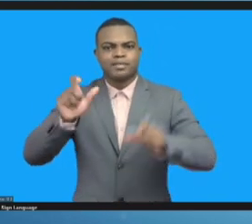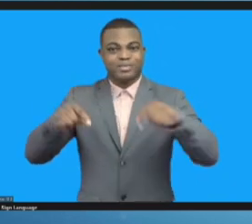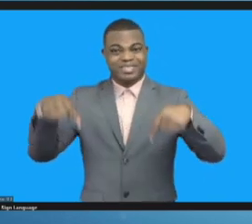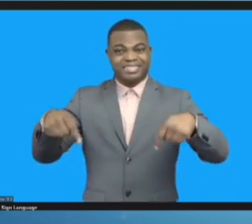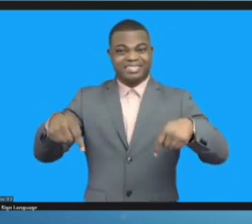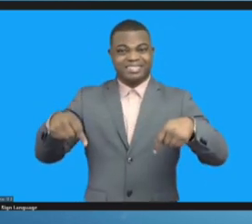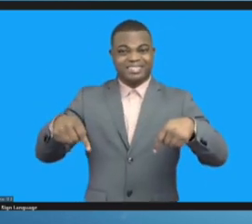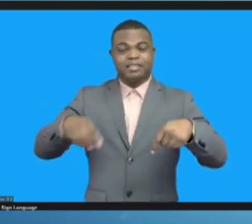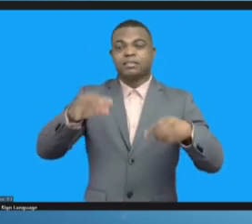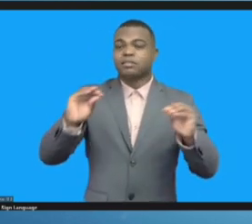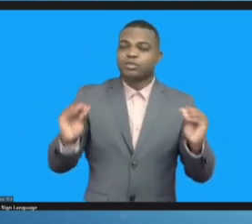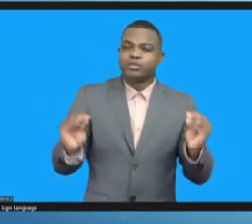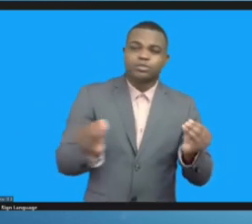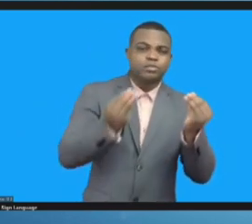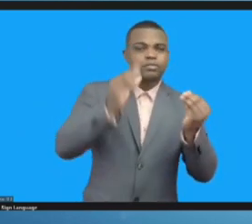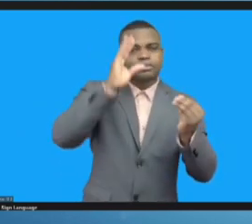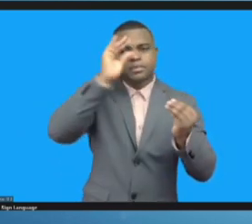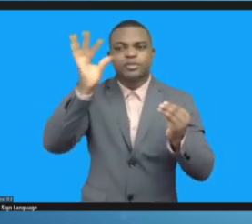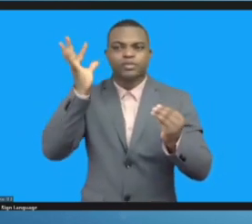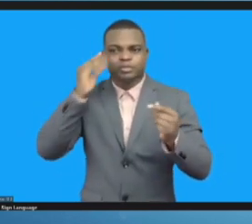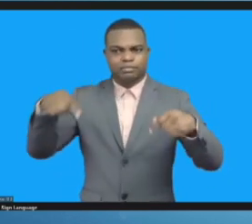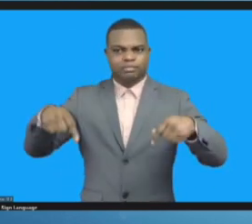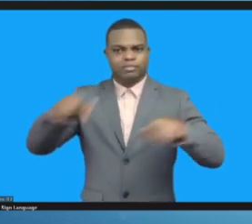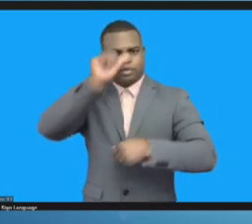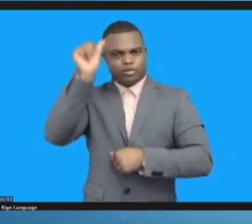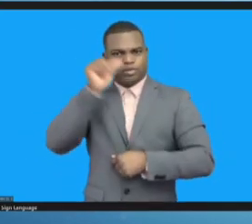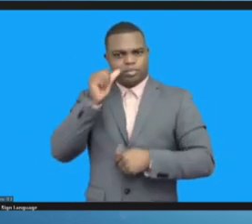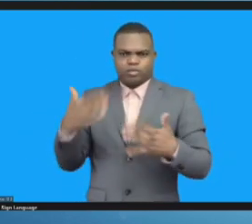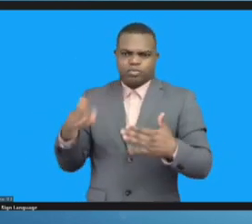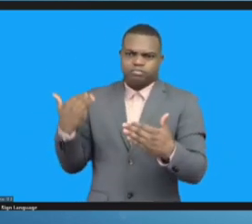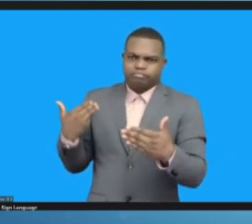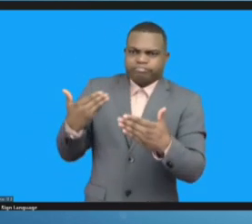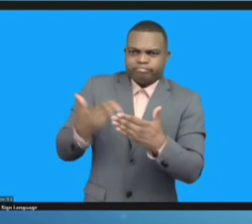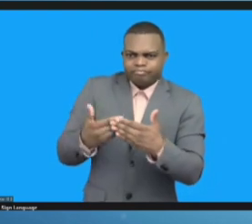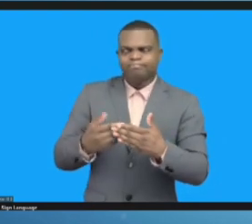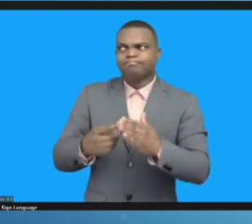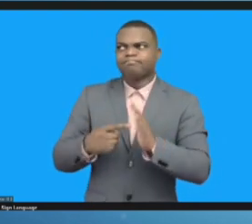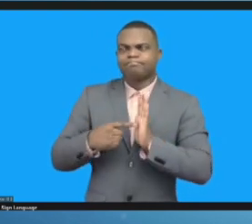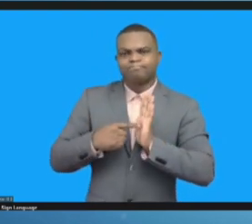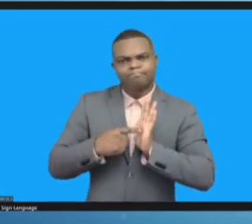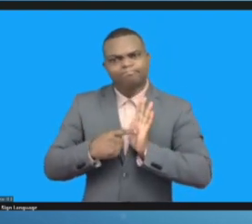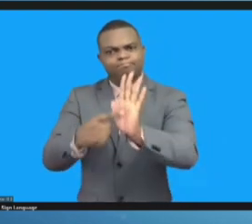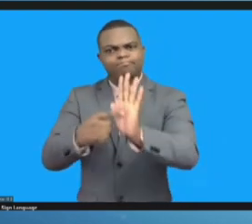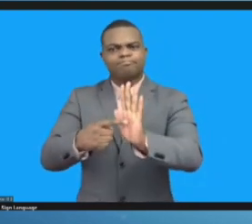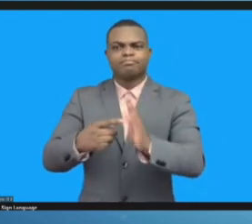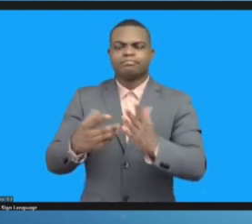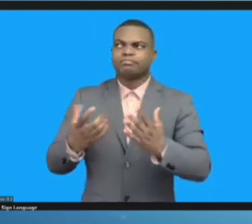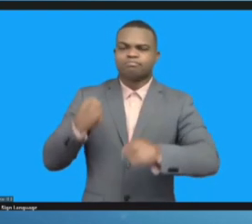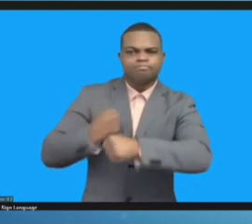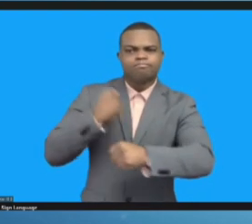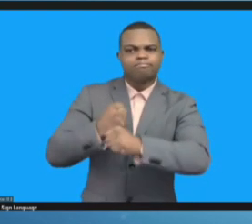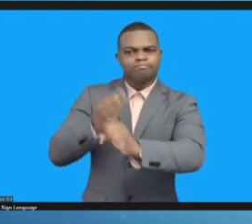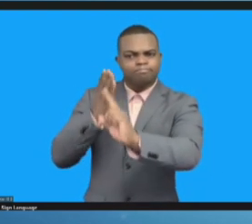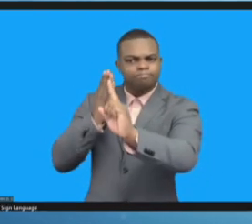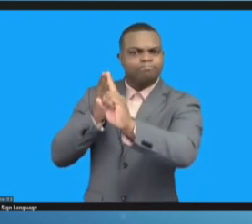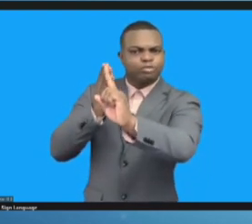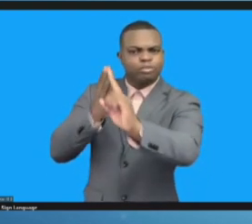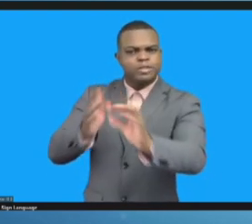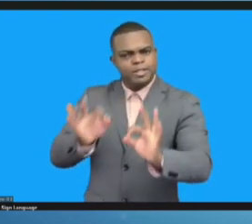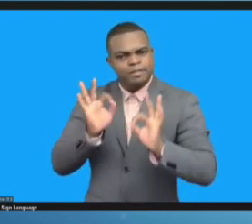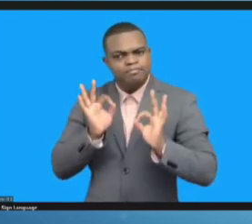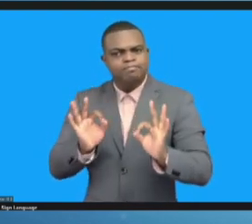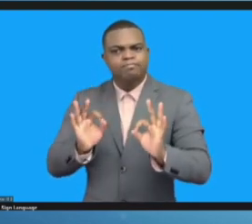Ethiopia 2025, with the motto, Digital Strategy for Inclusive Prosperity of Ethiopia. Ethiopia